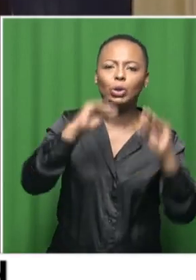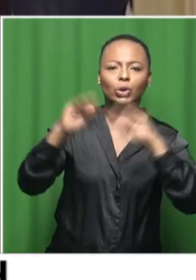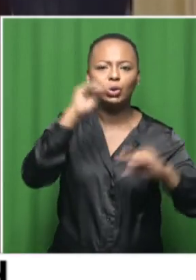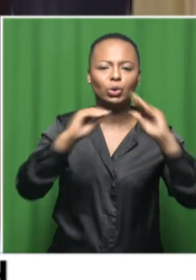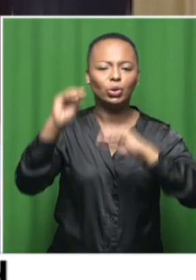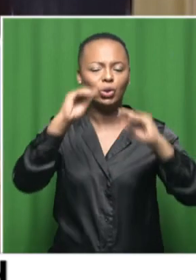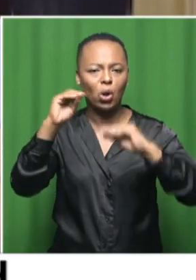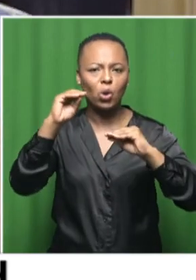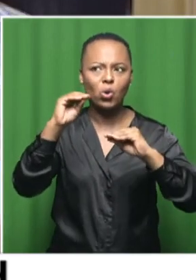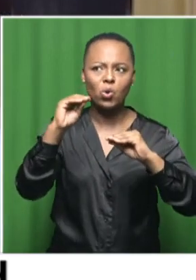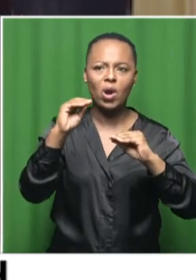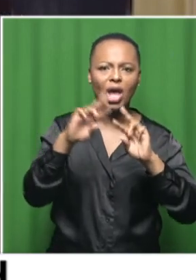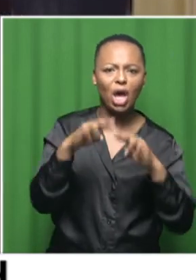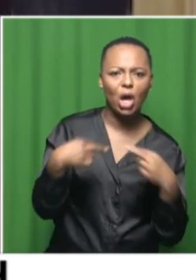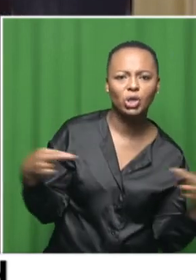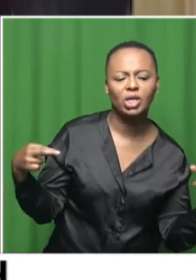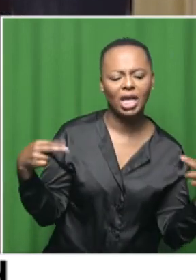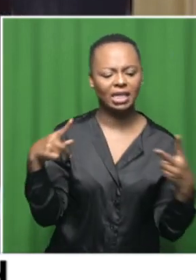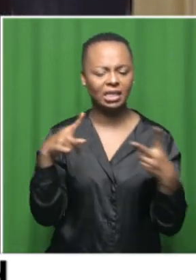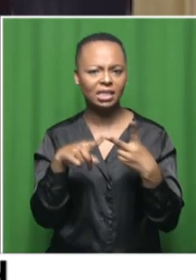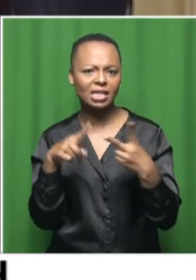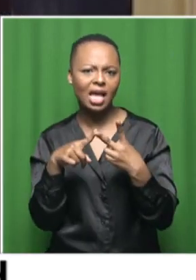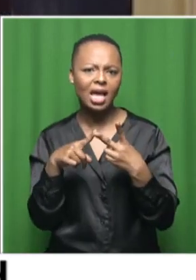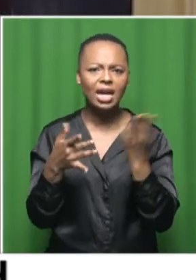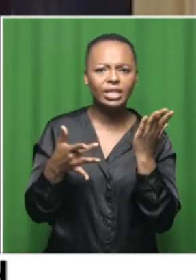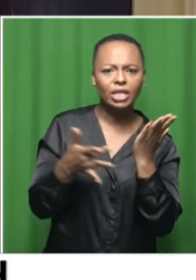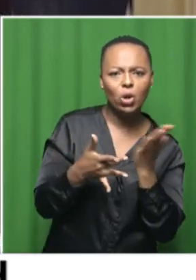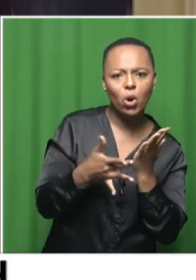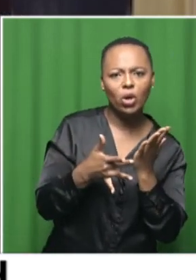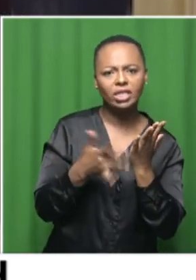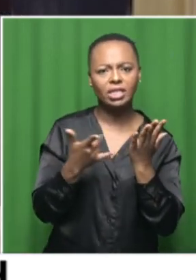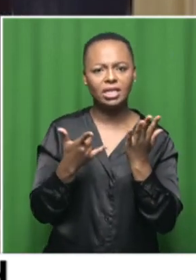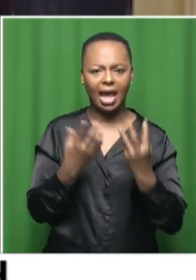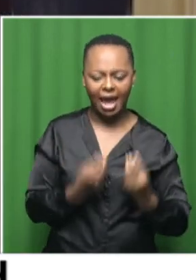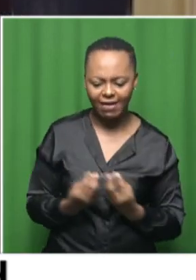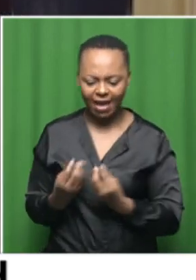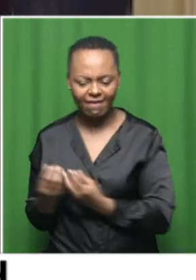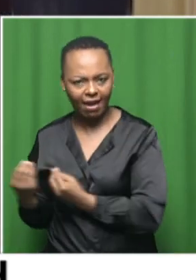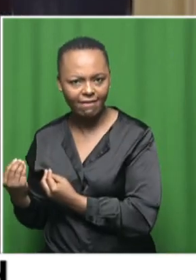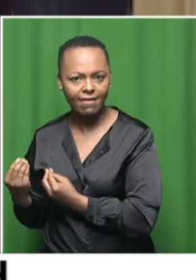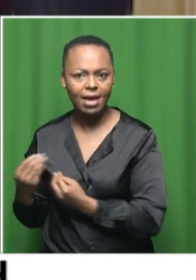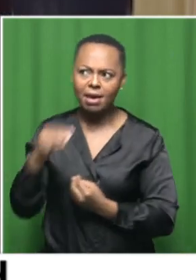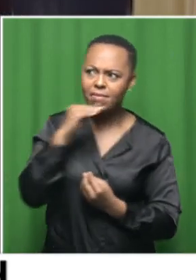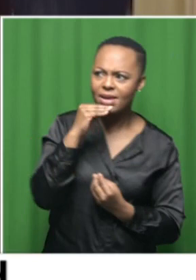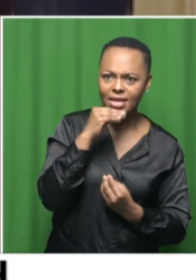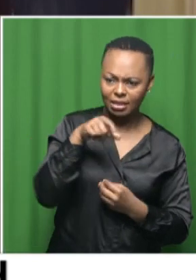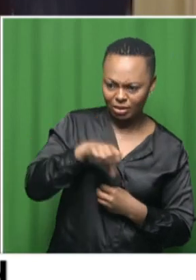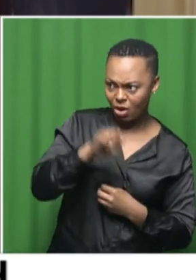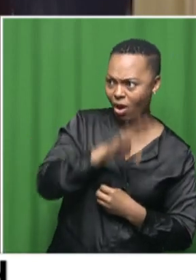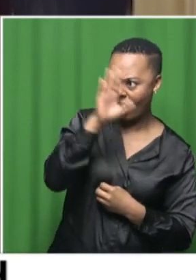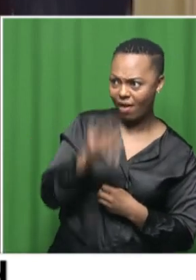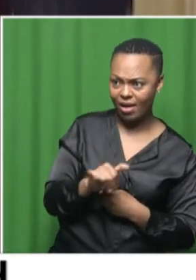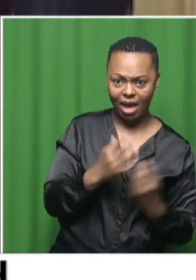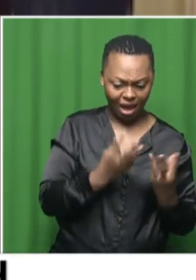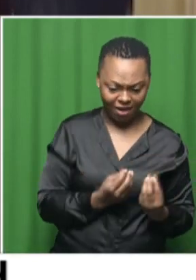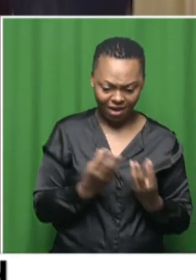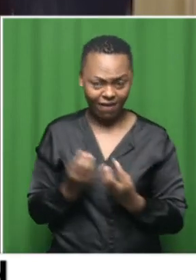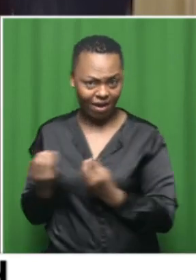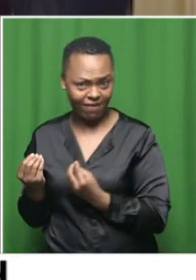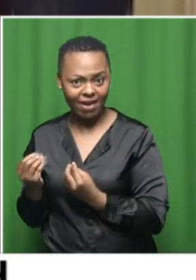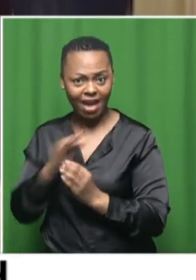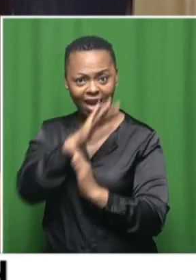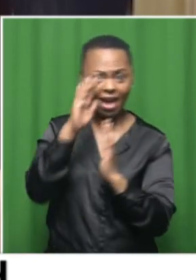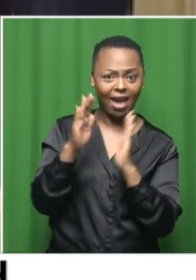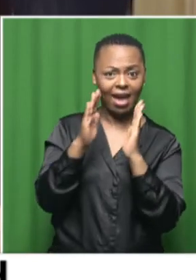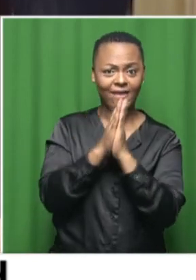of the resources, you talk about the technology that we already have. In fact, it seems we have everything that is needed in order to